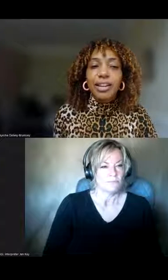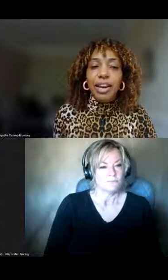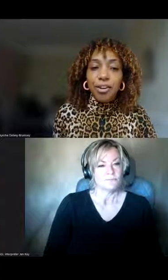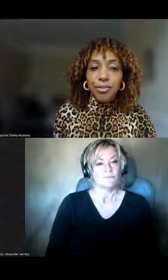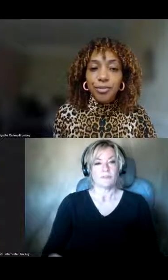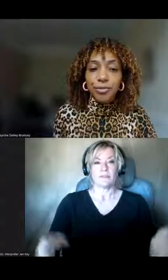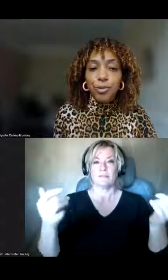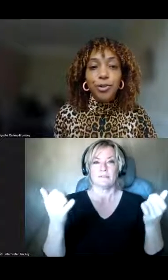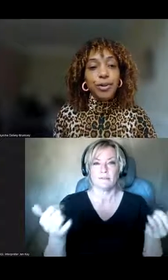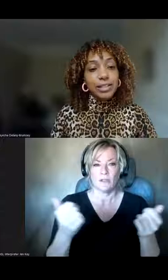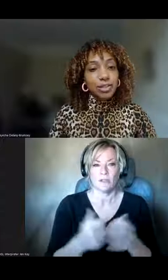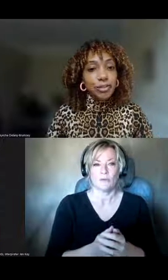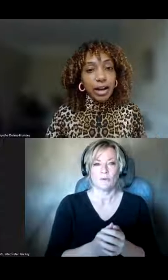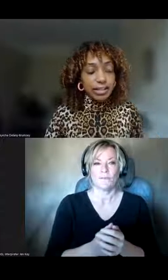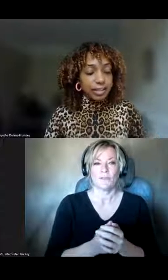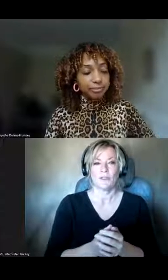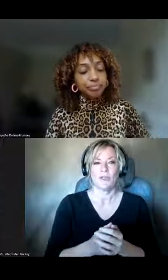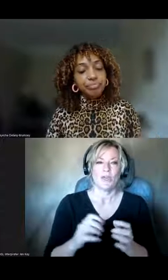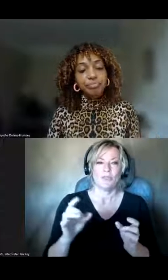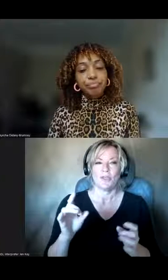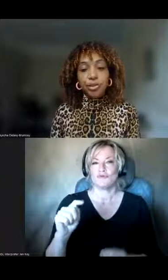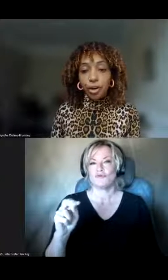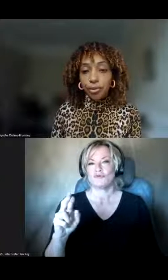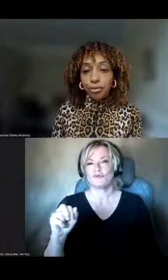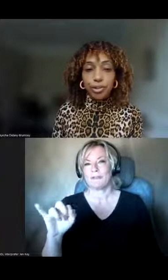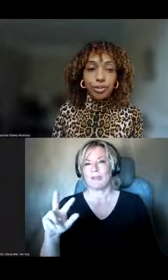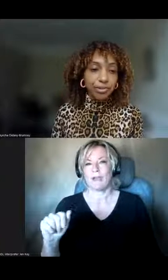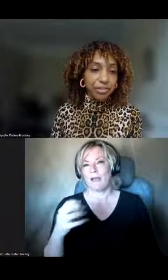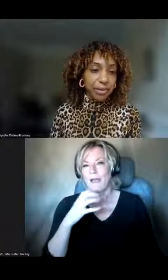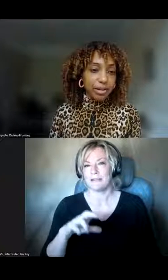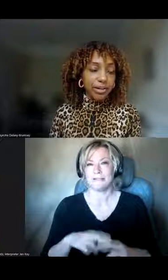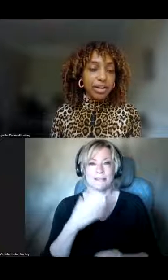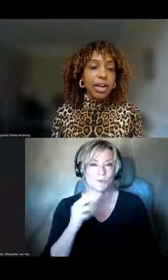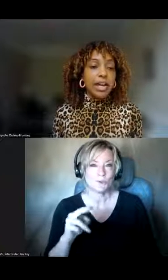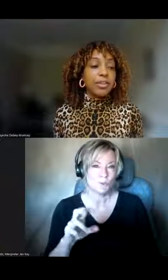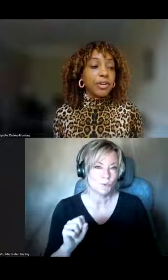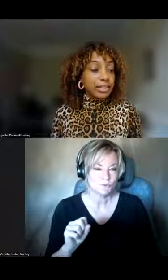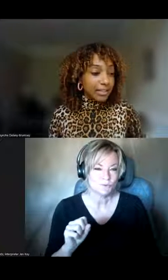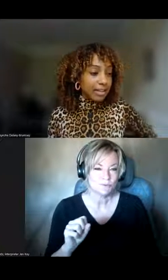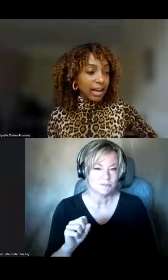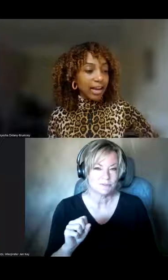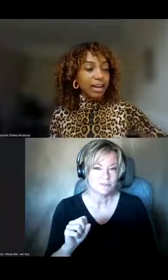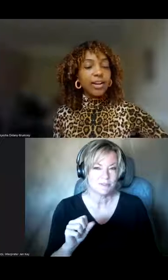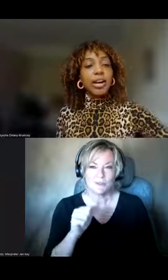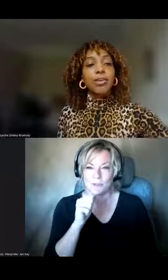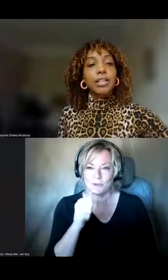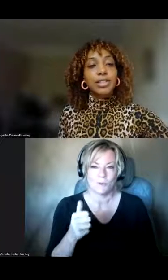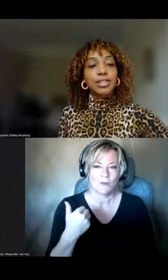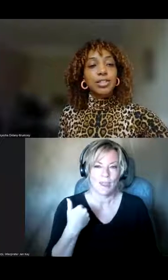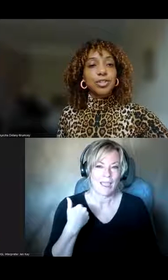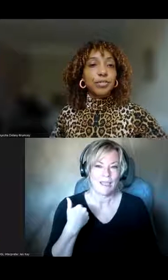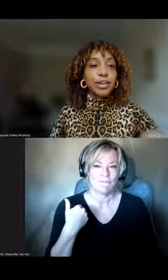And now for the crisis trivia hot seat. So good news, everyone. There isn't a